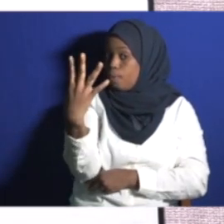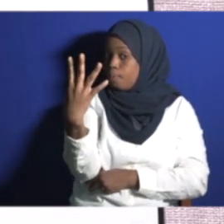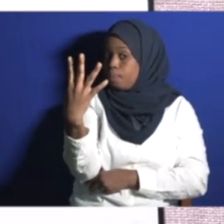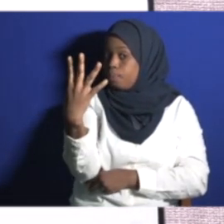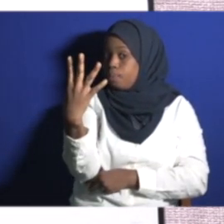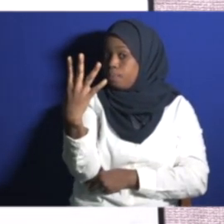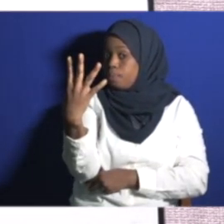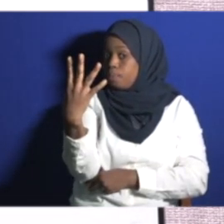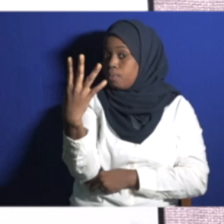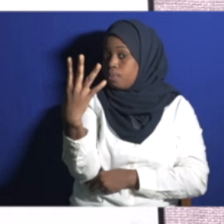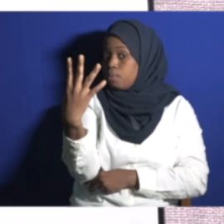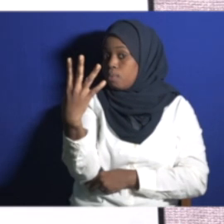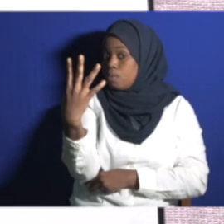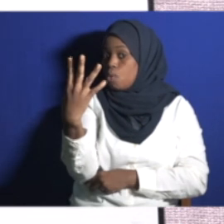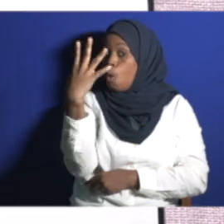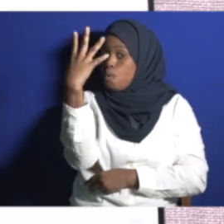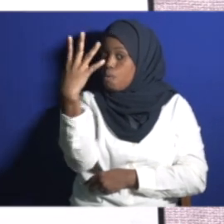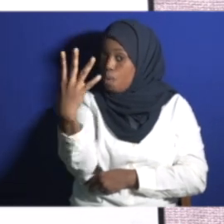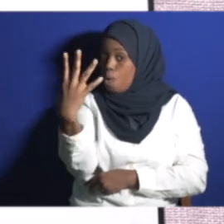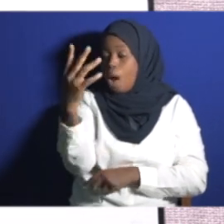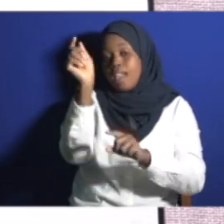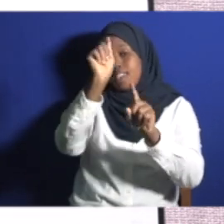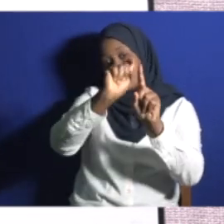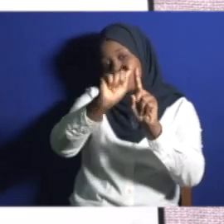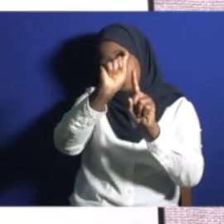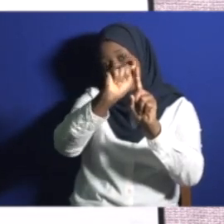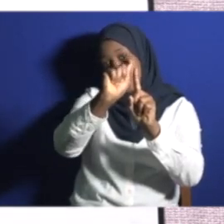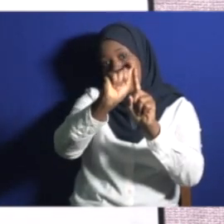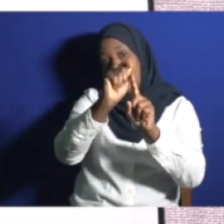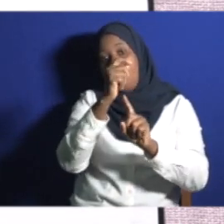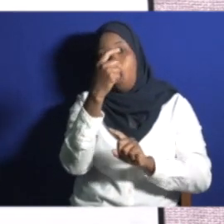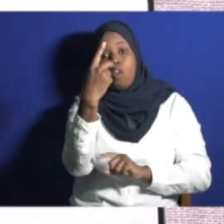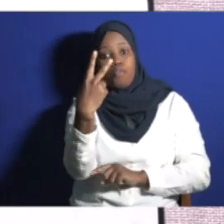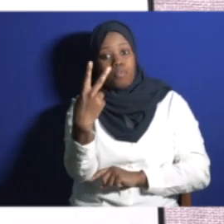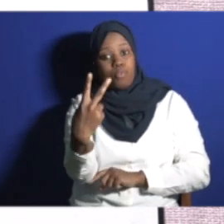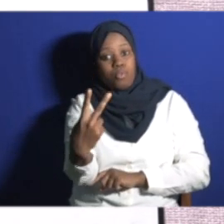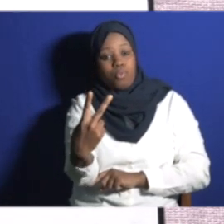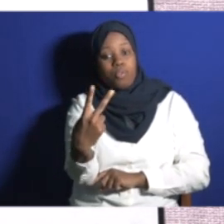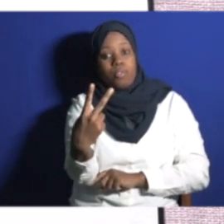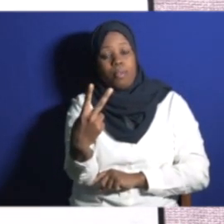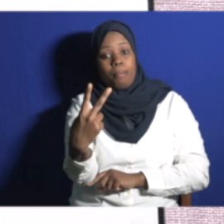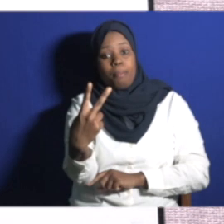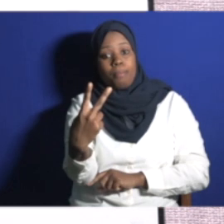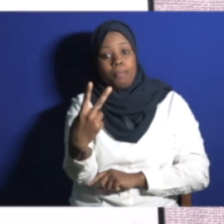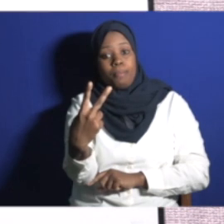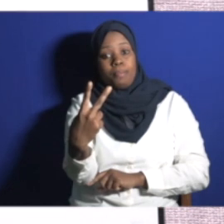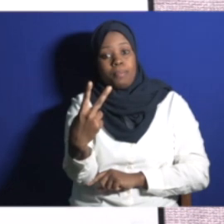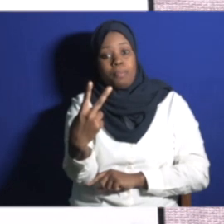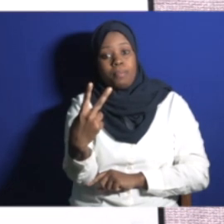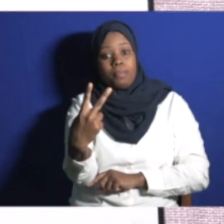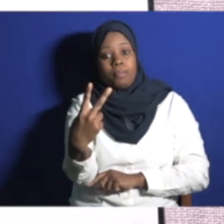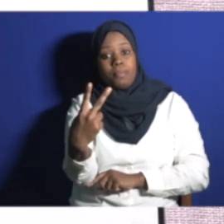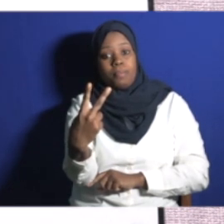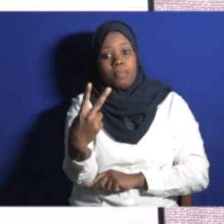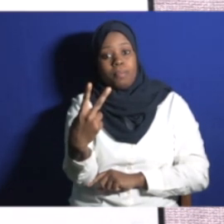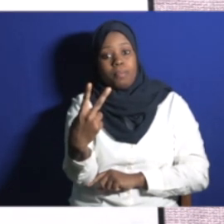Or 4 is the square of 2. We say 4 is the square of 2.